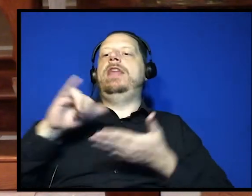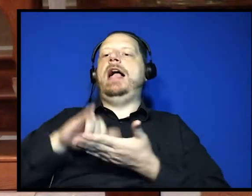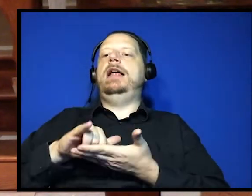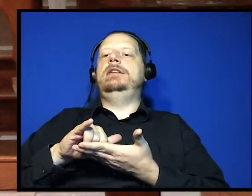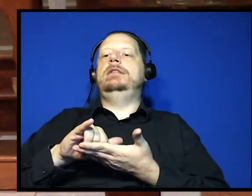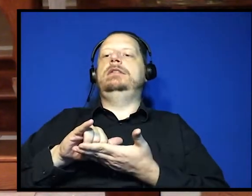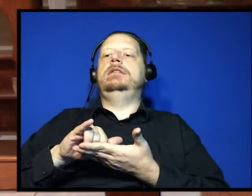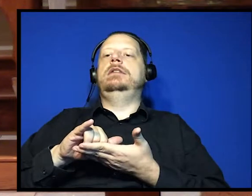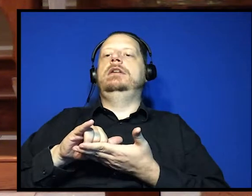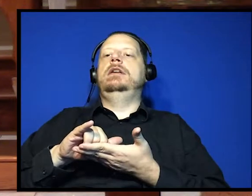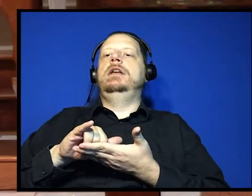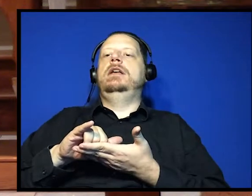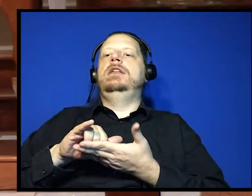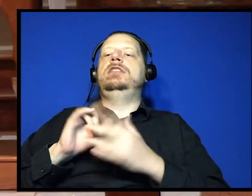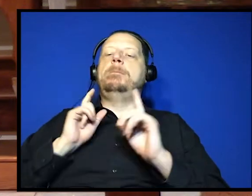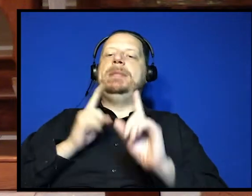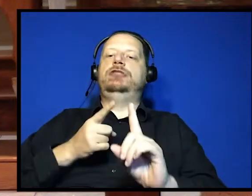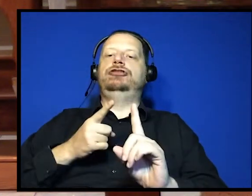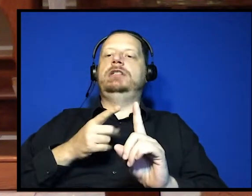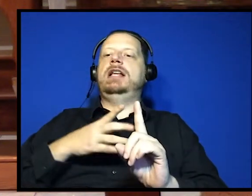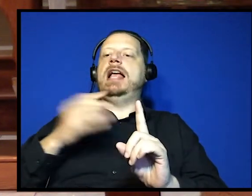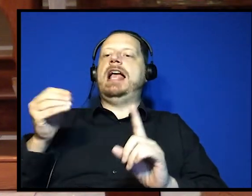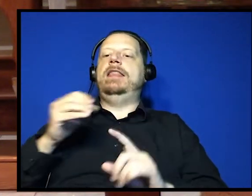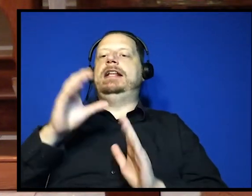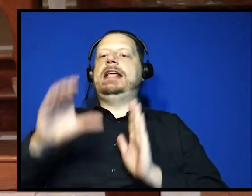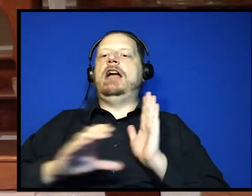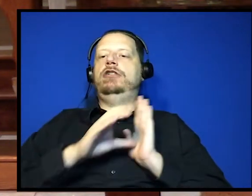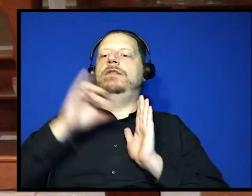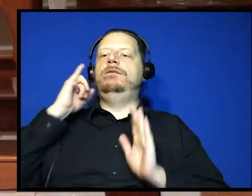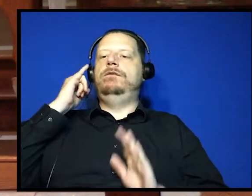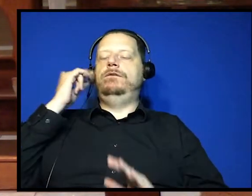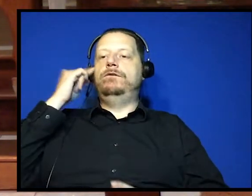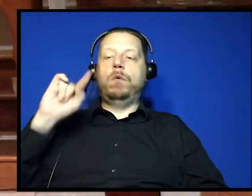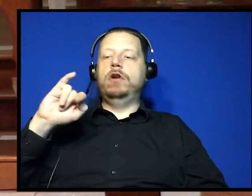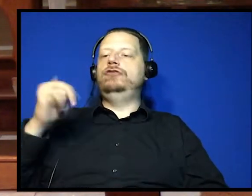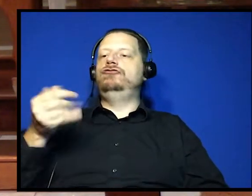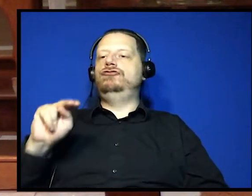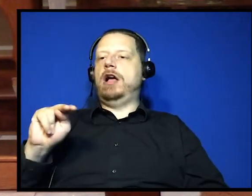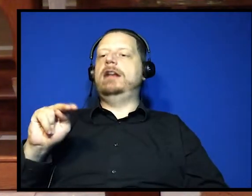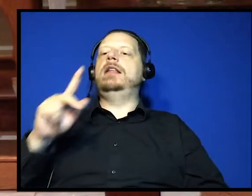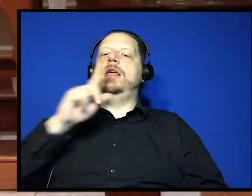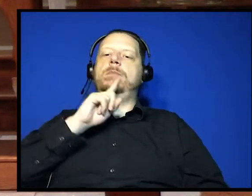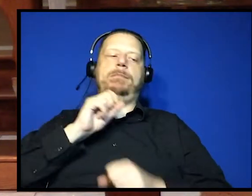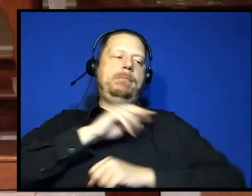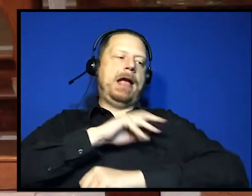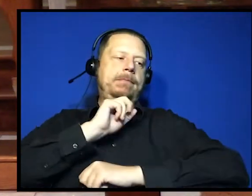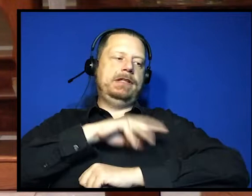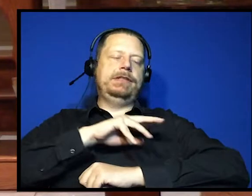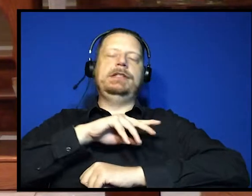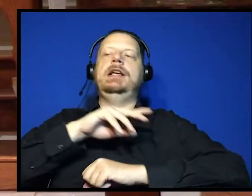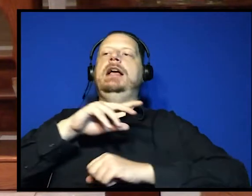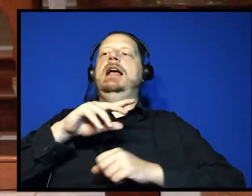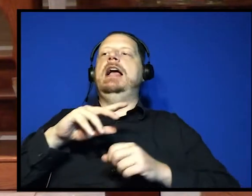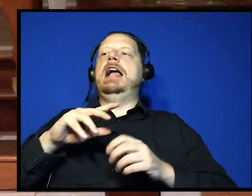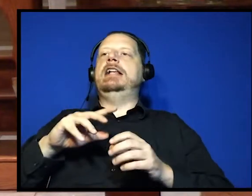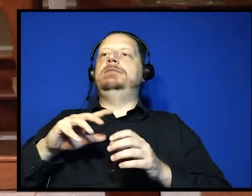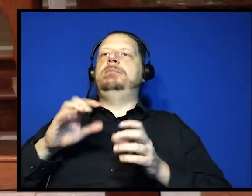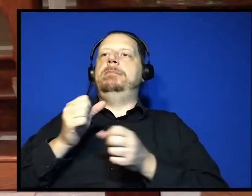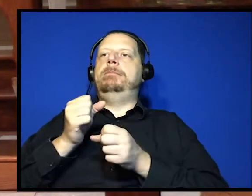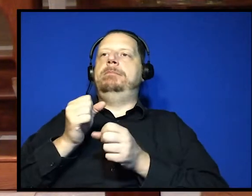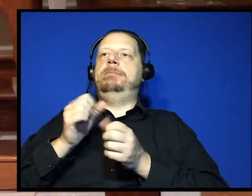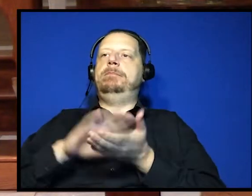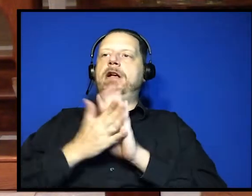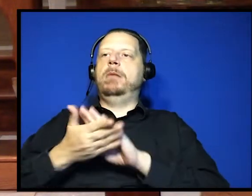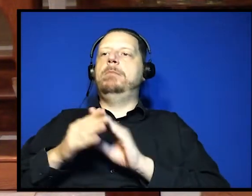that the mission and the character of John the Baptist has come into ever clearer